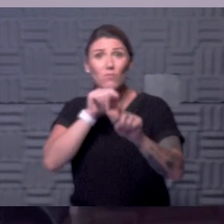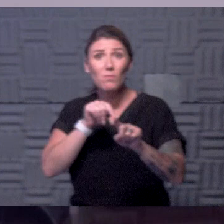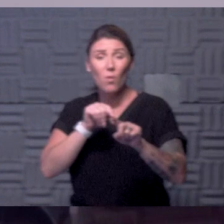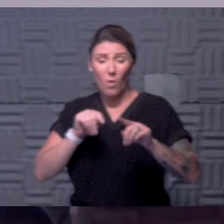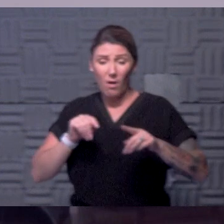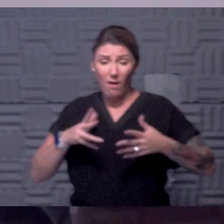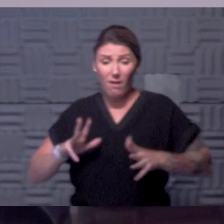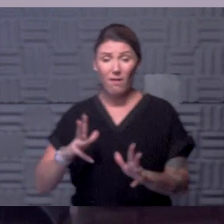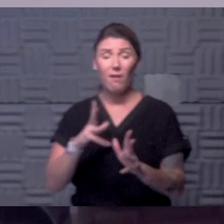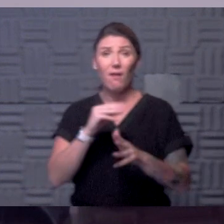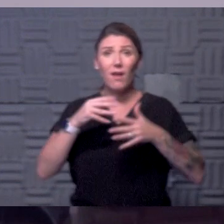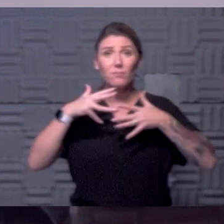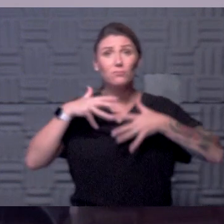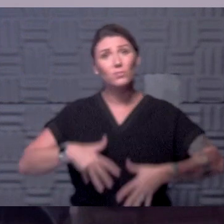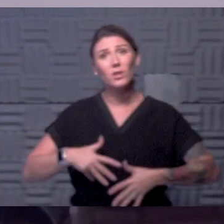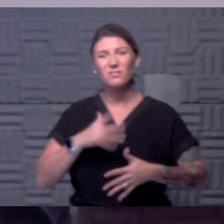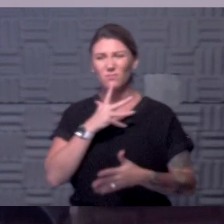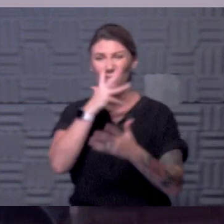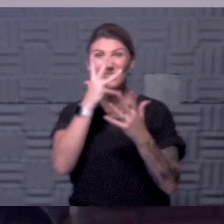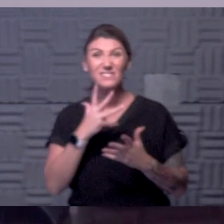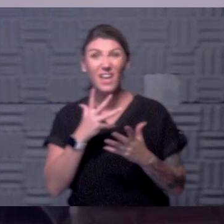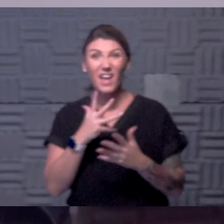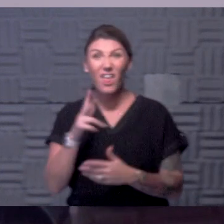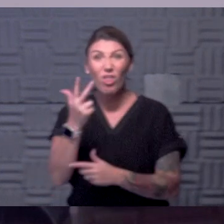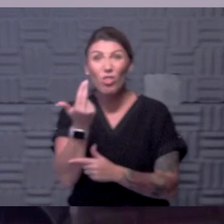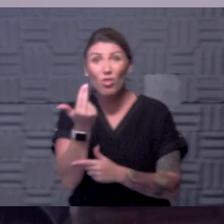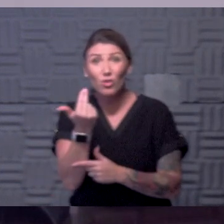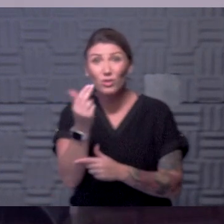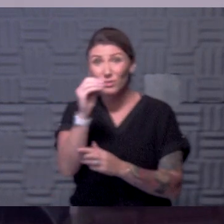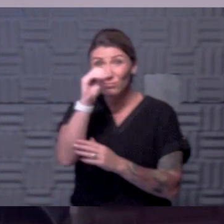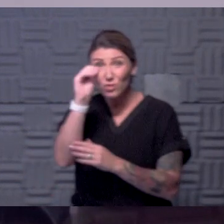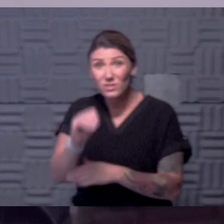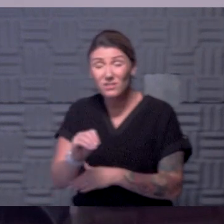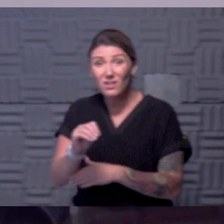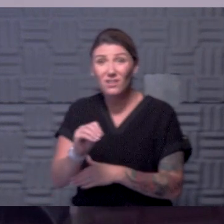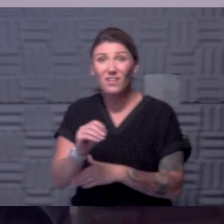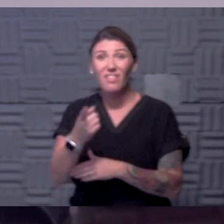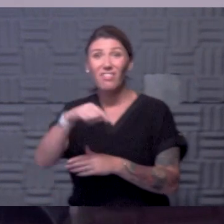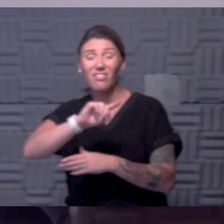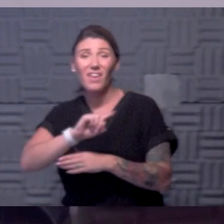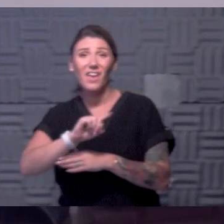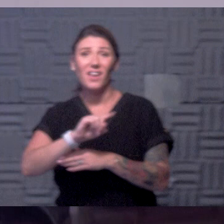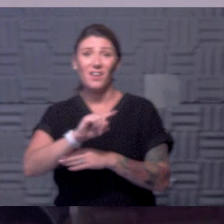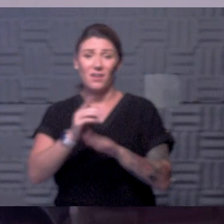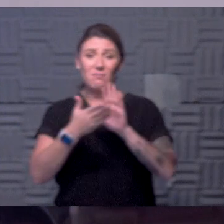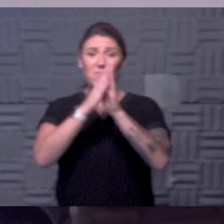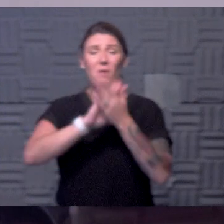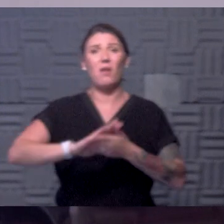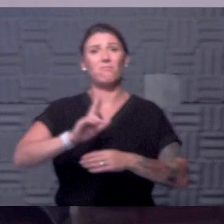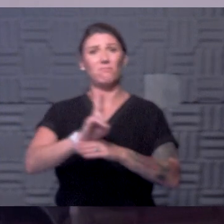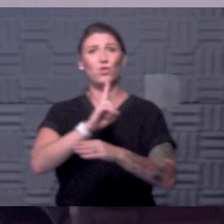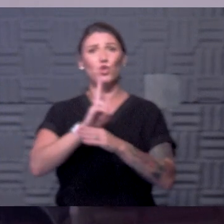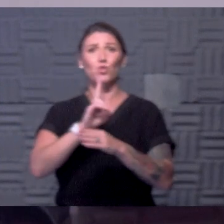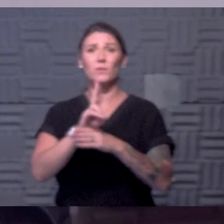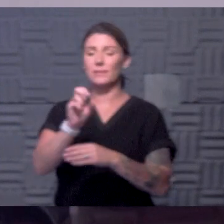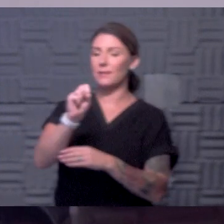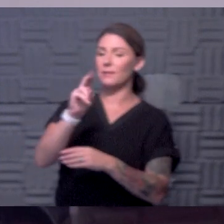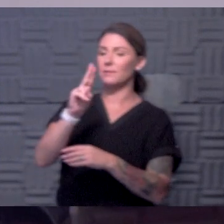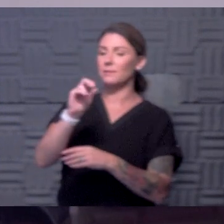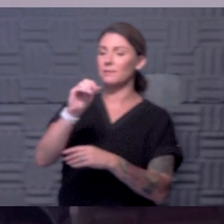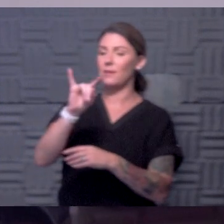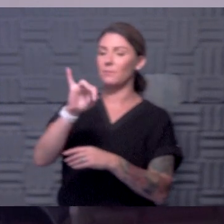depression, and the really sad thing was 13% reported turning to substance use to try to get through the stressors,